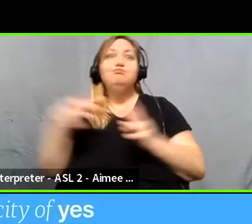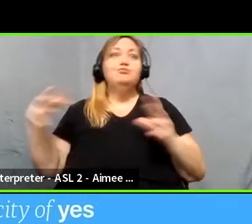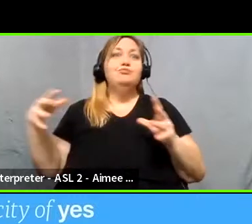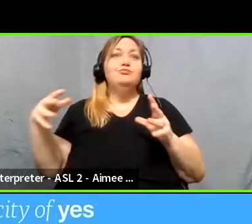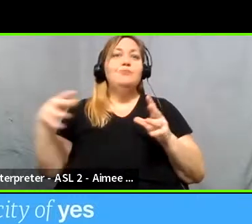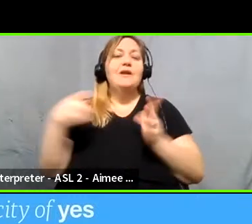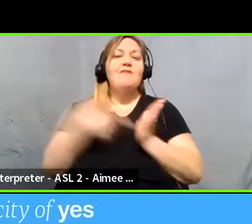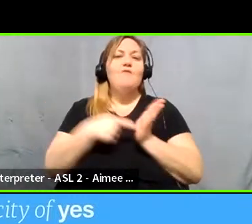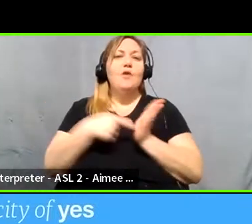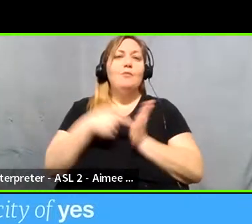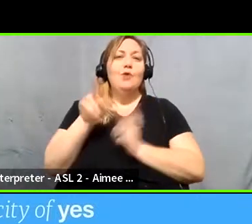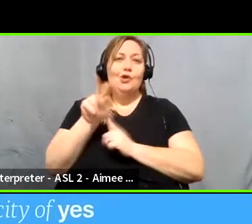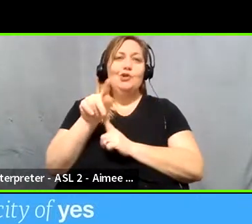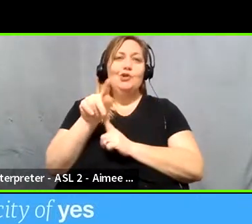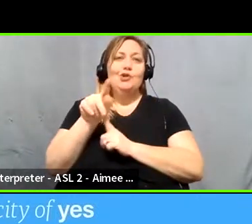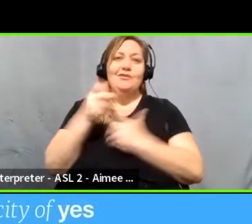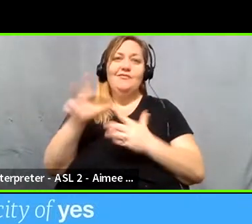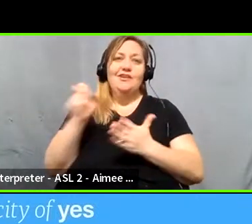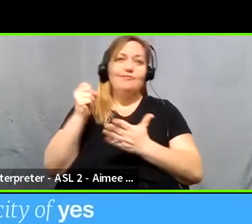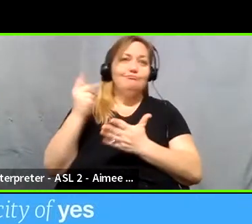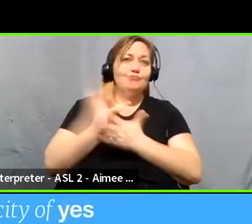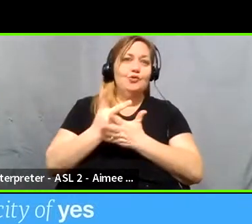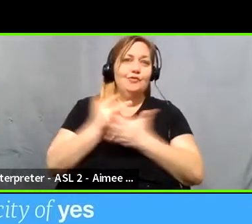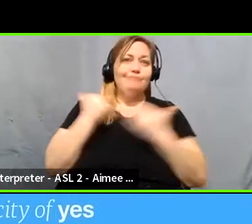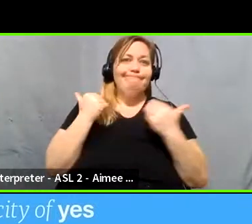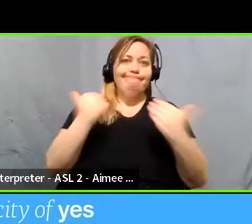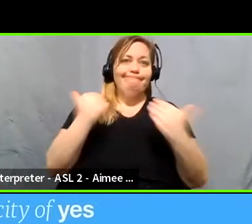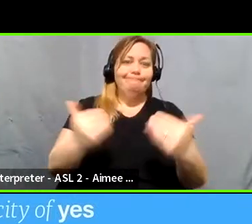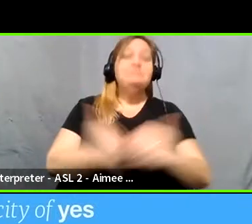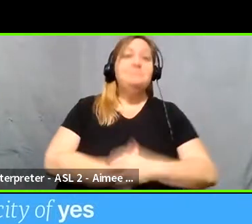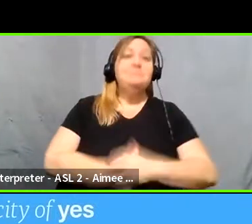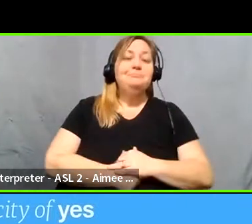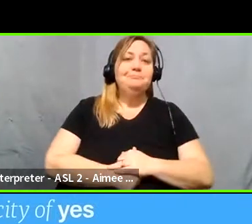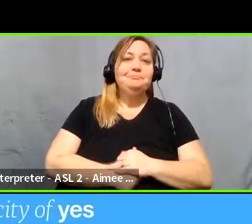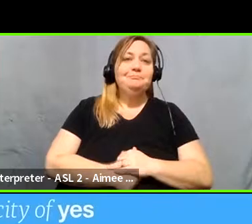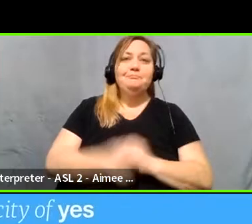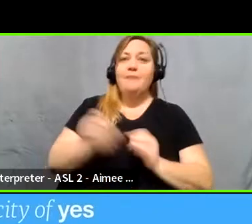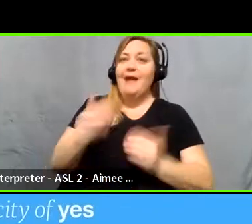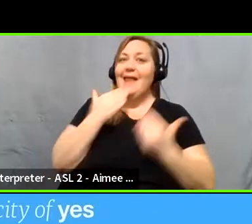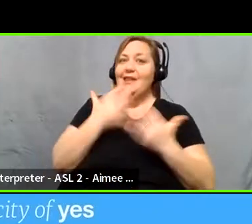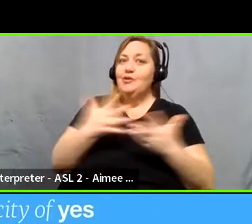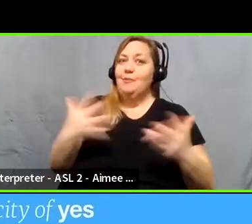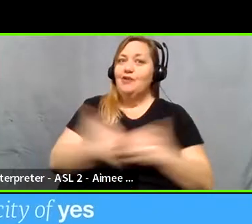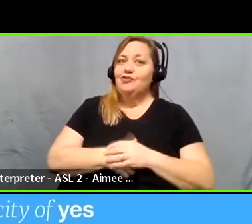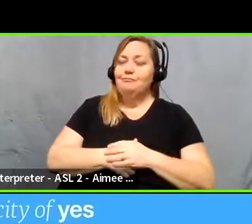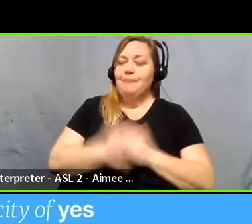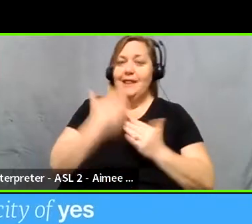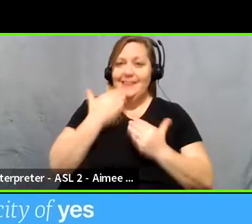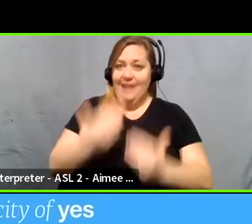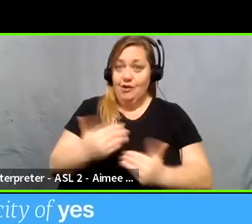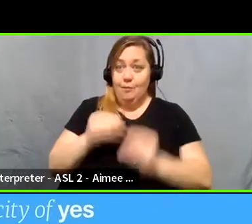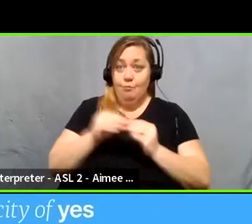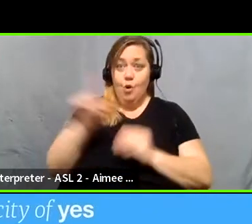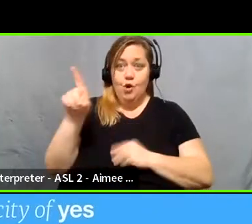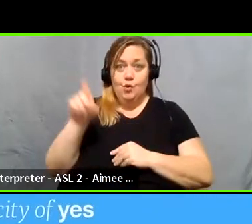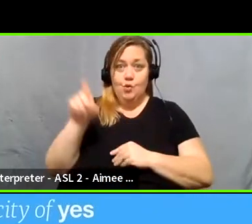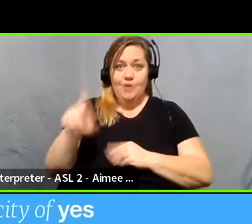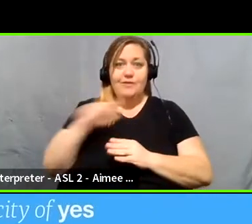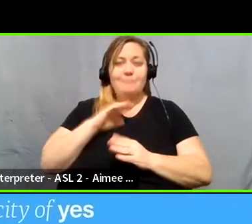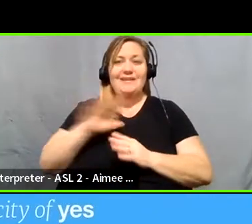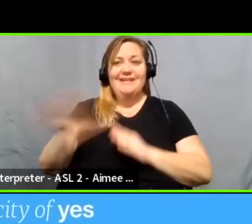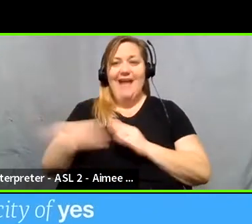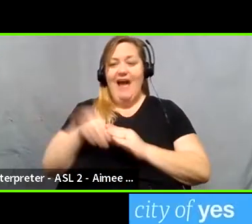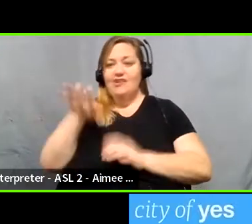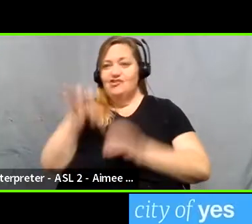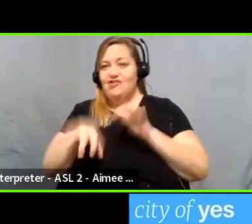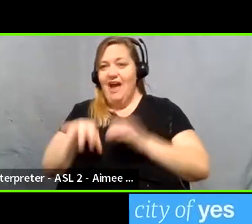after we enact these zoning changes. Thank you so much, guys. Thank you. If you have more questions, just please add it to the chat or